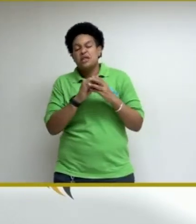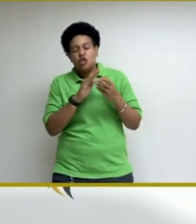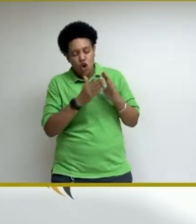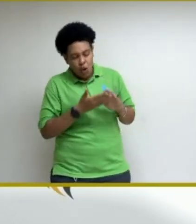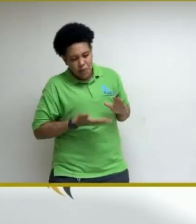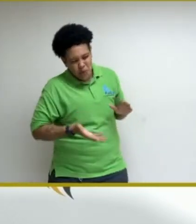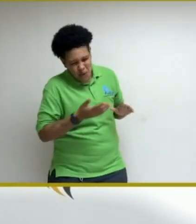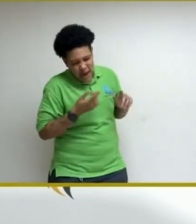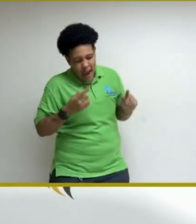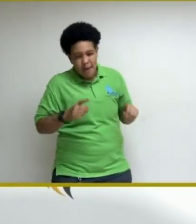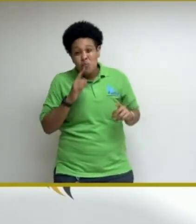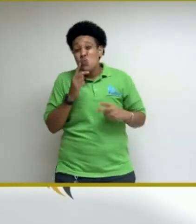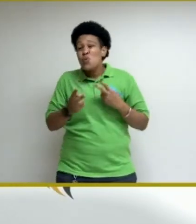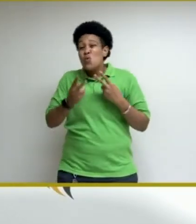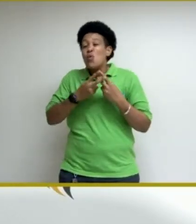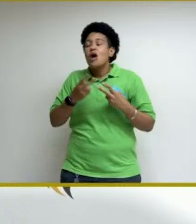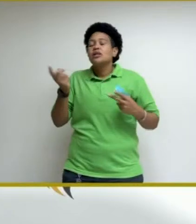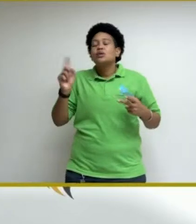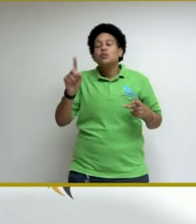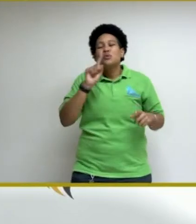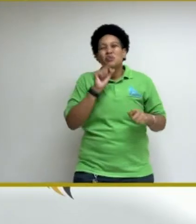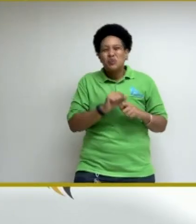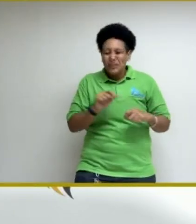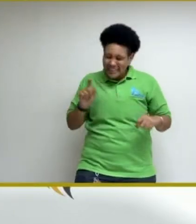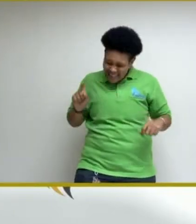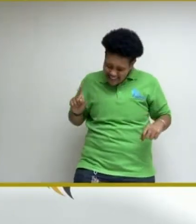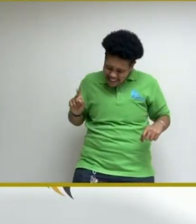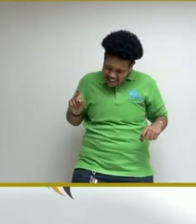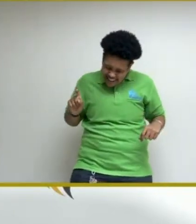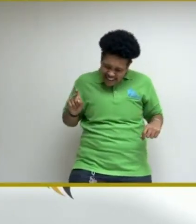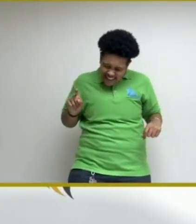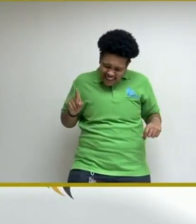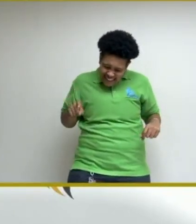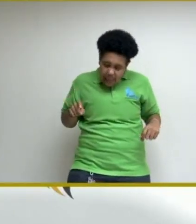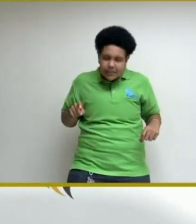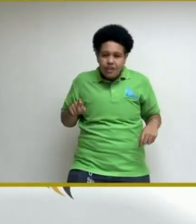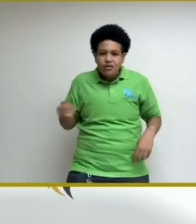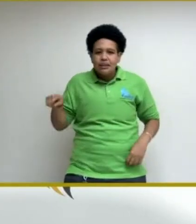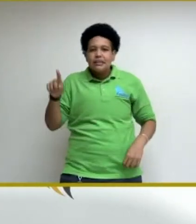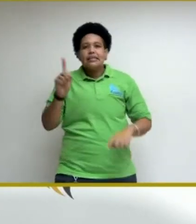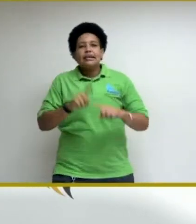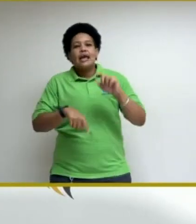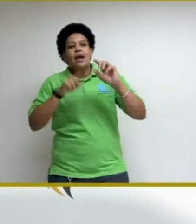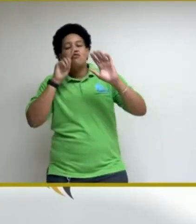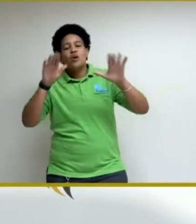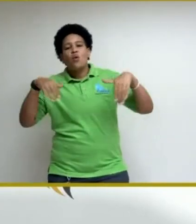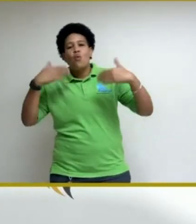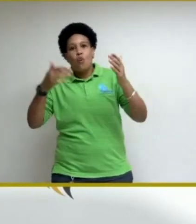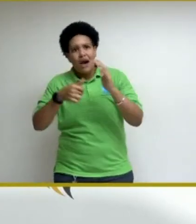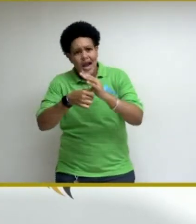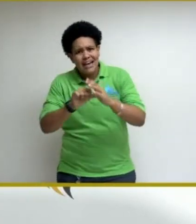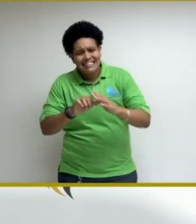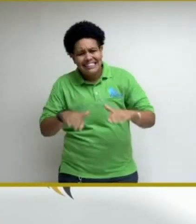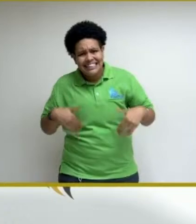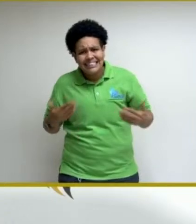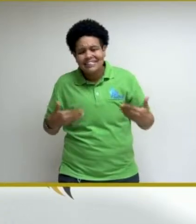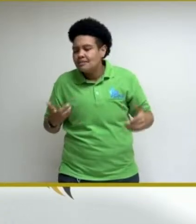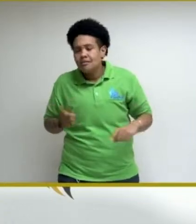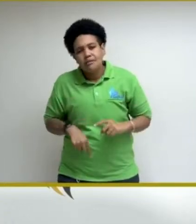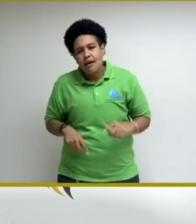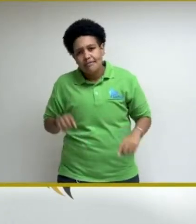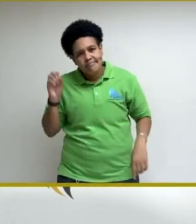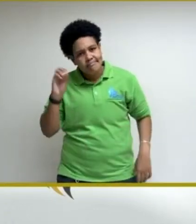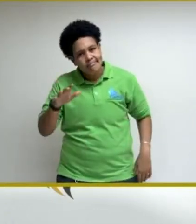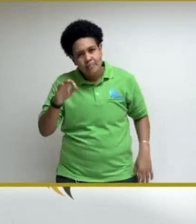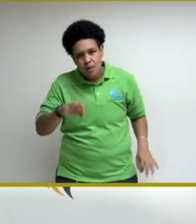communities, quarantining where necessary. These cannot be overemphasized. It is